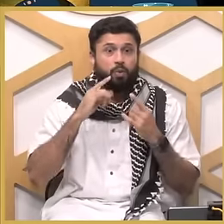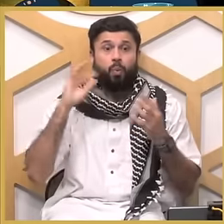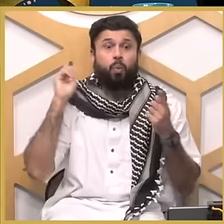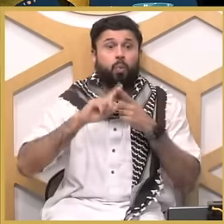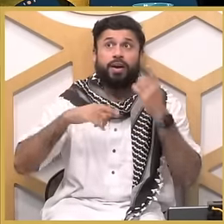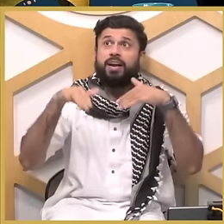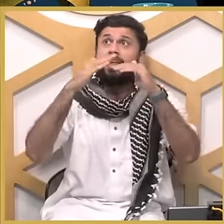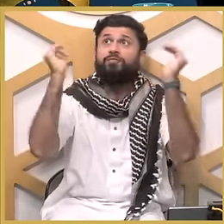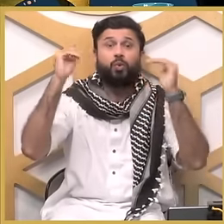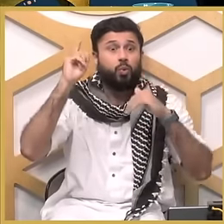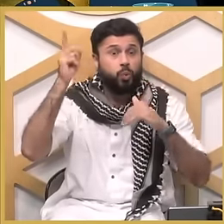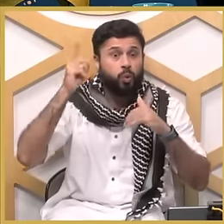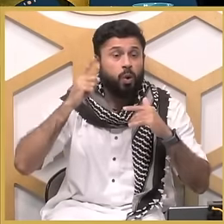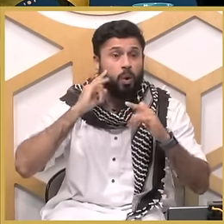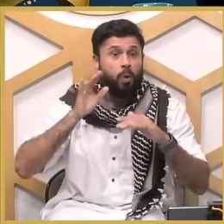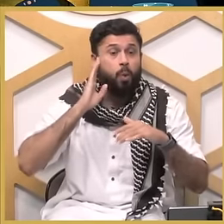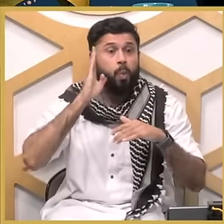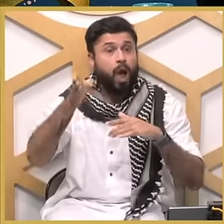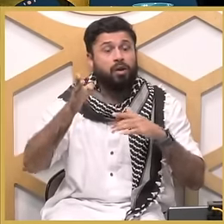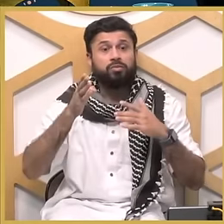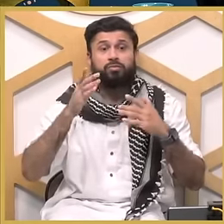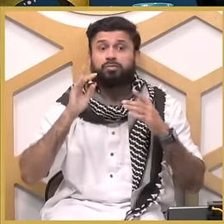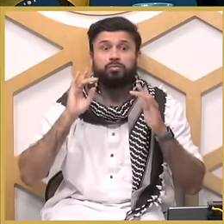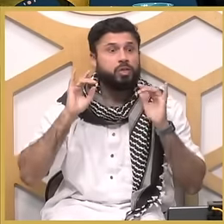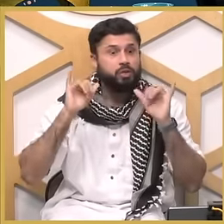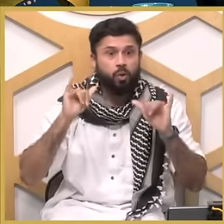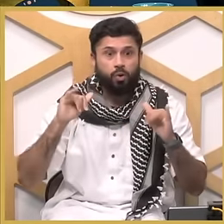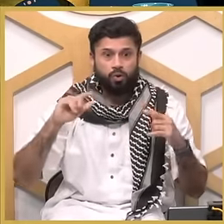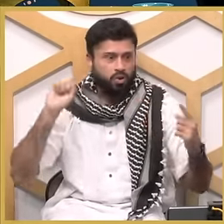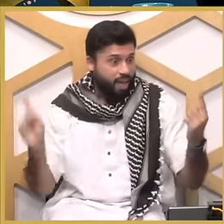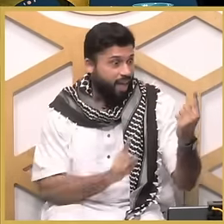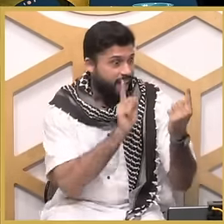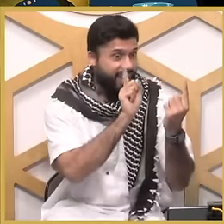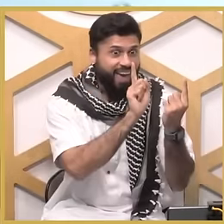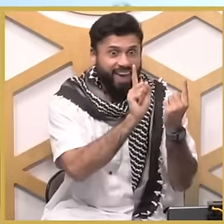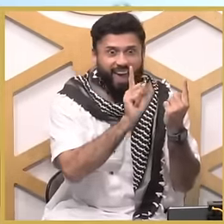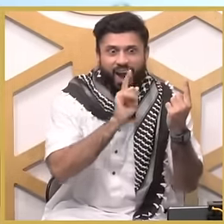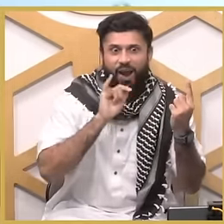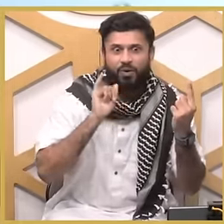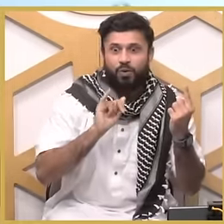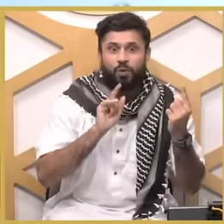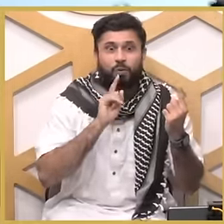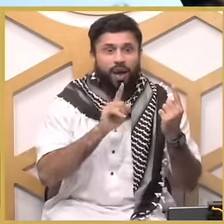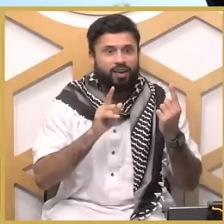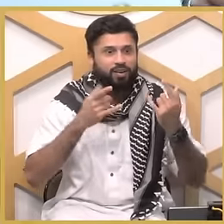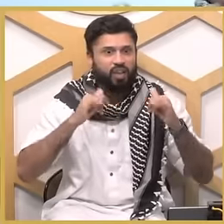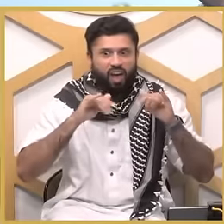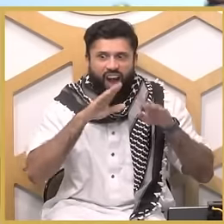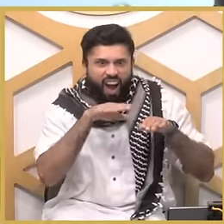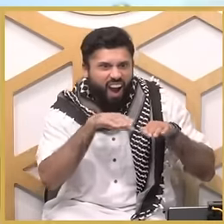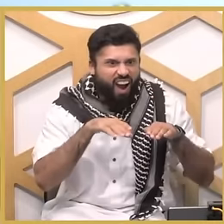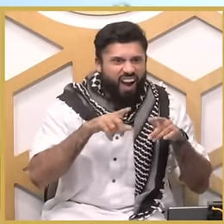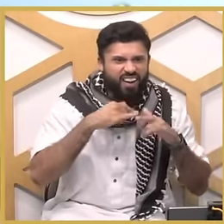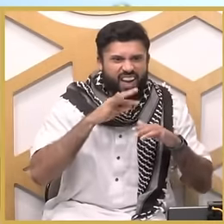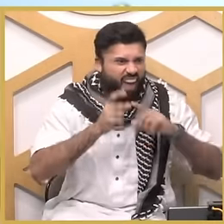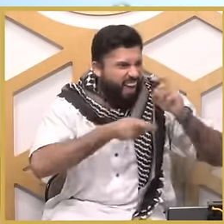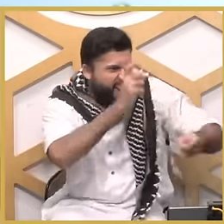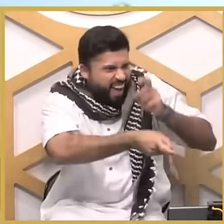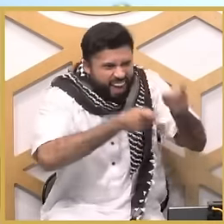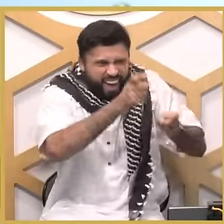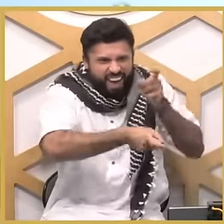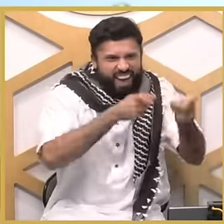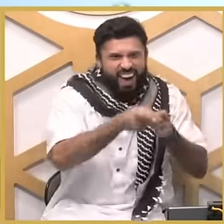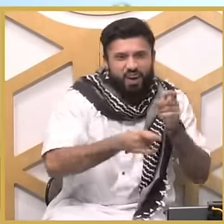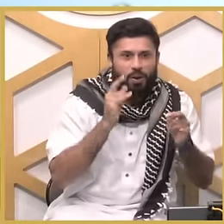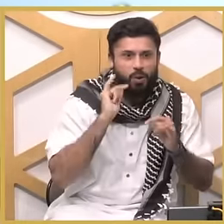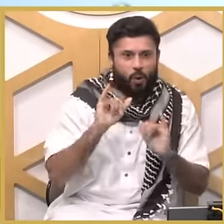me? I prayed at night, you didn't know about it. Hey, I gave some charity, you were not aware of it. Check it out. Ha'umuqra'u kitabiya. We read it tonight in Surah